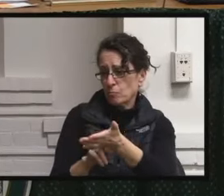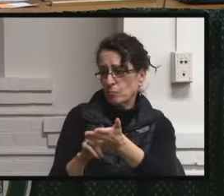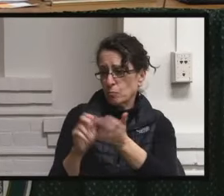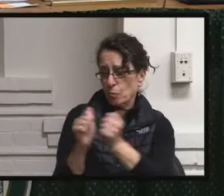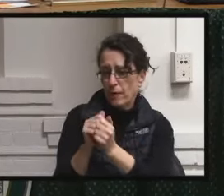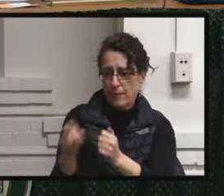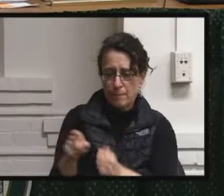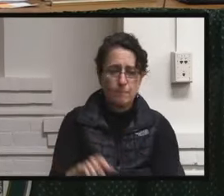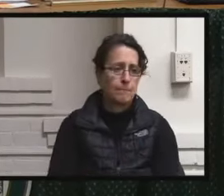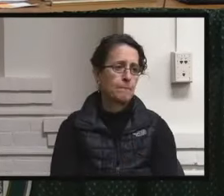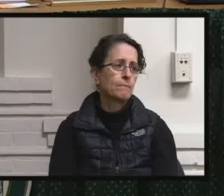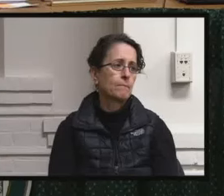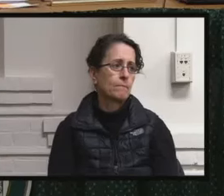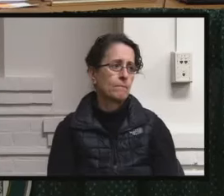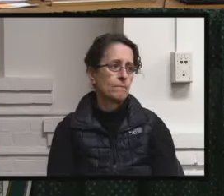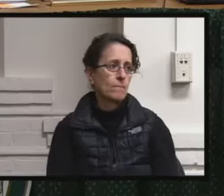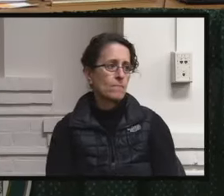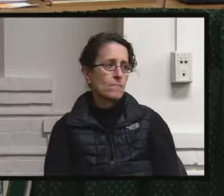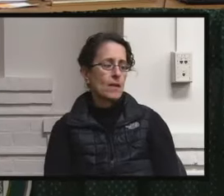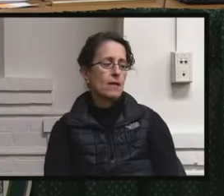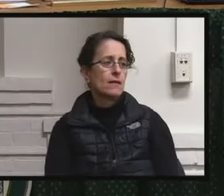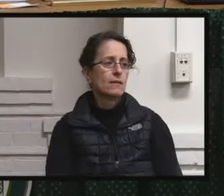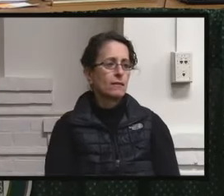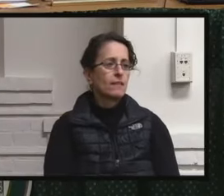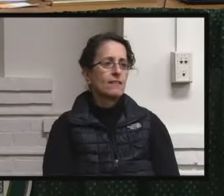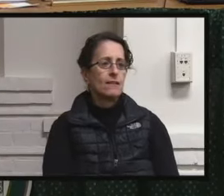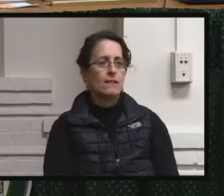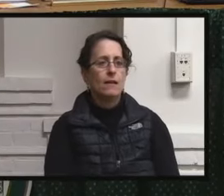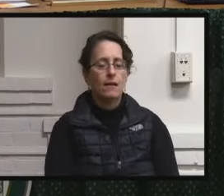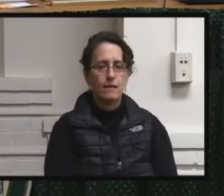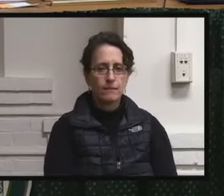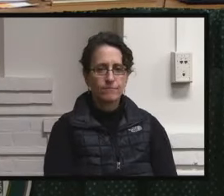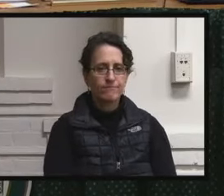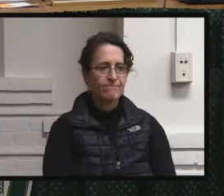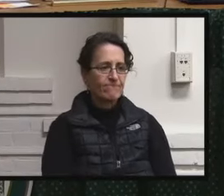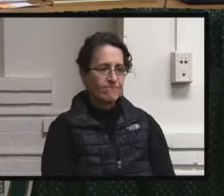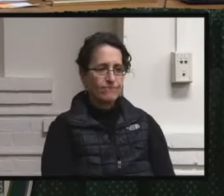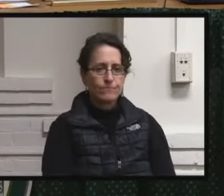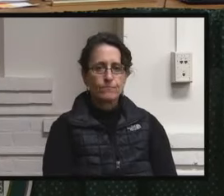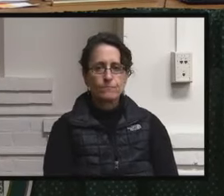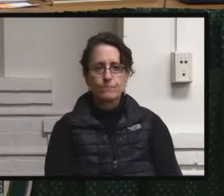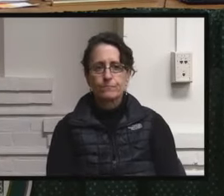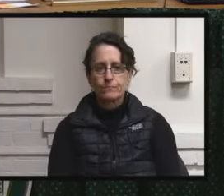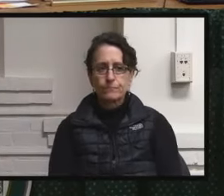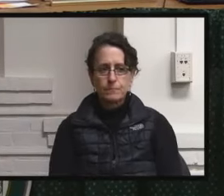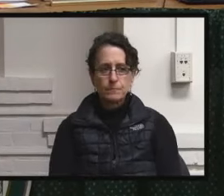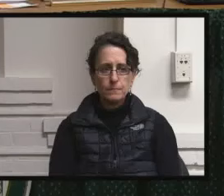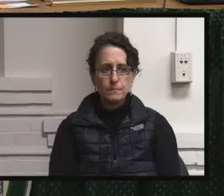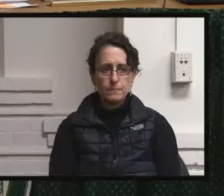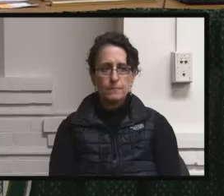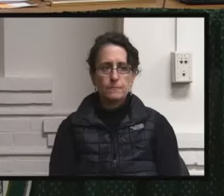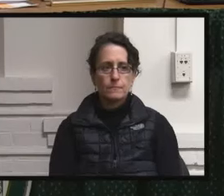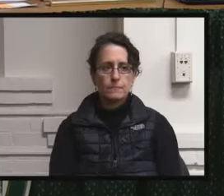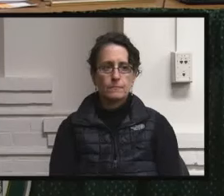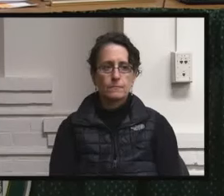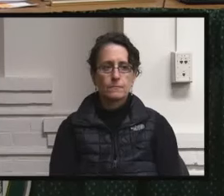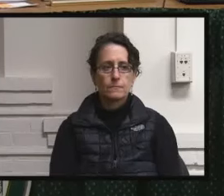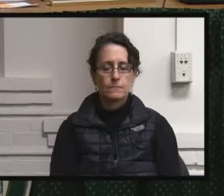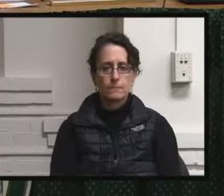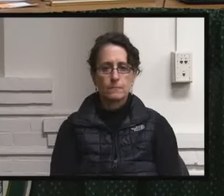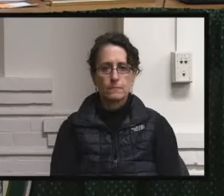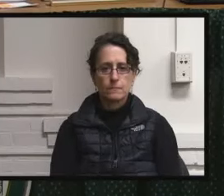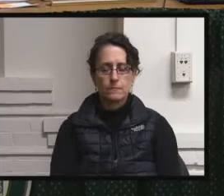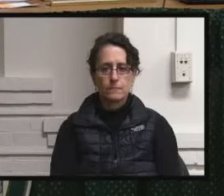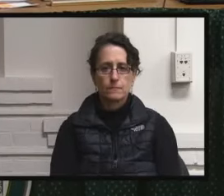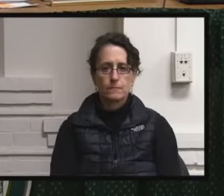whole. So one area that we are looking at has to do